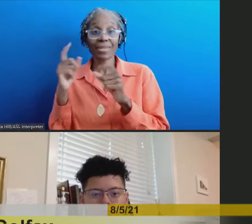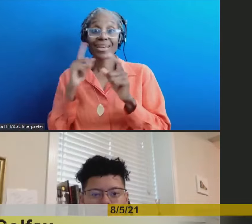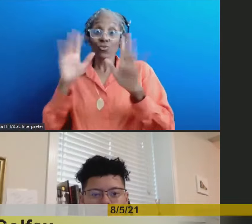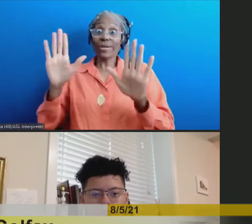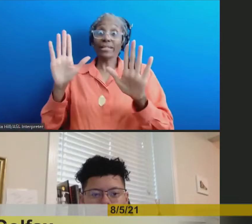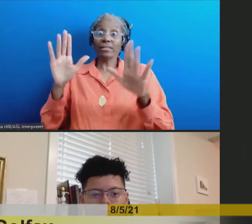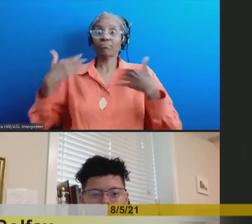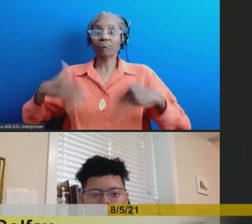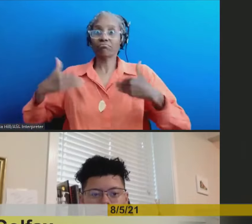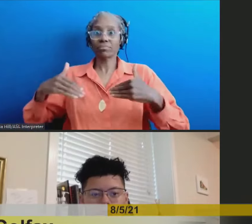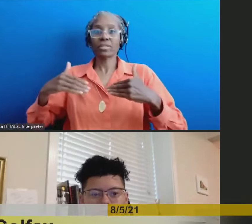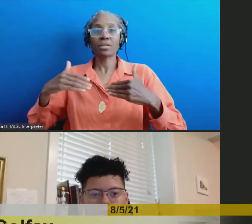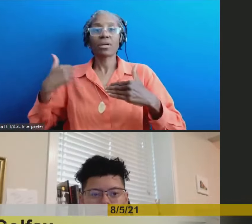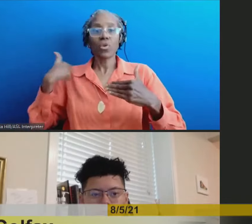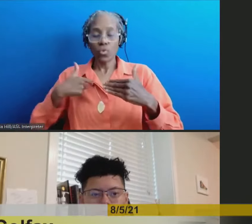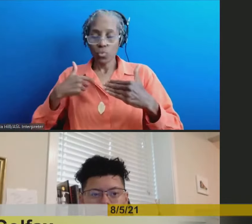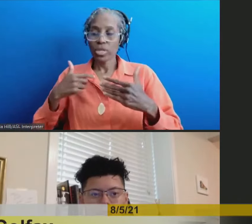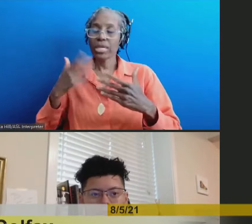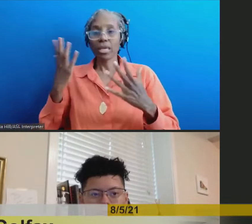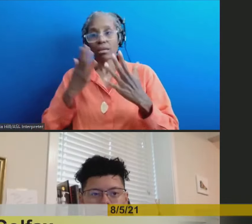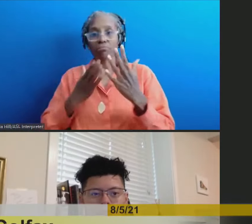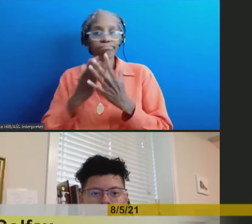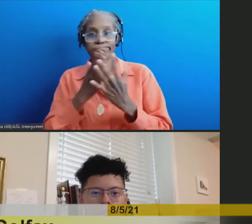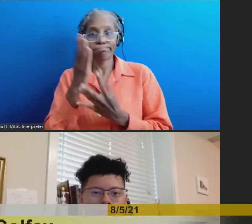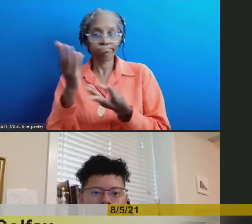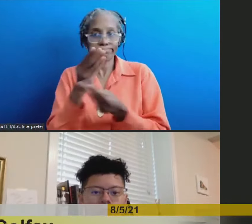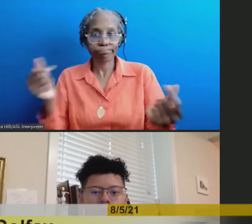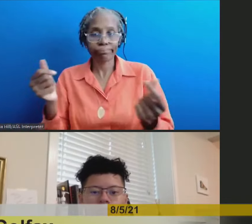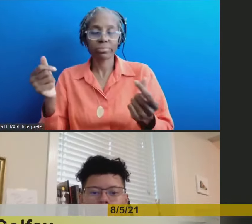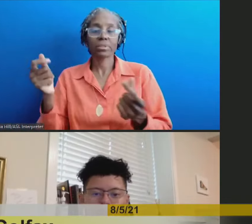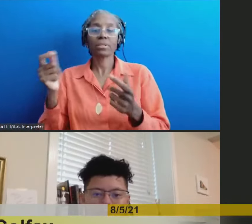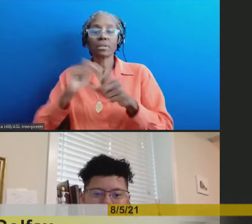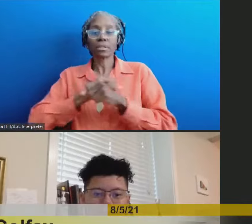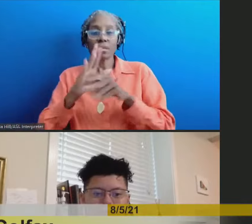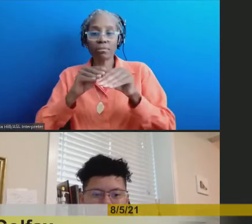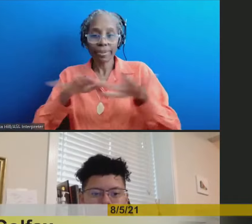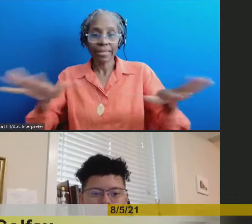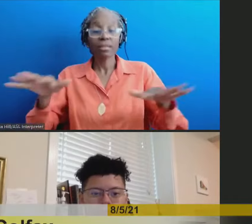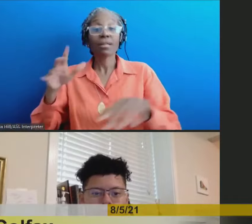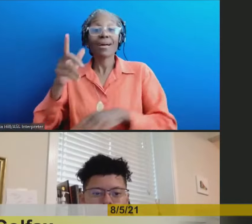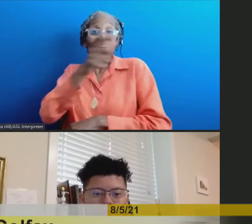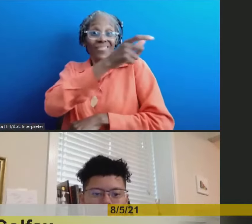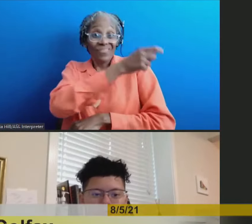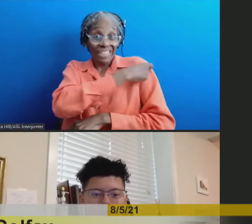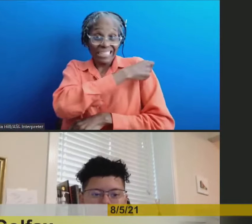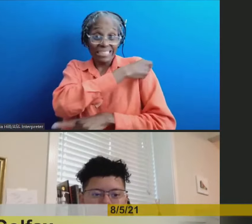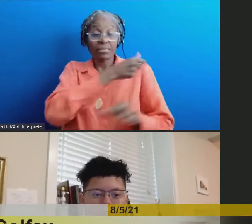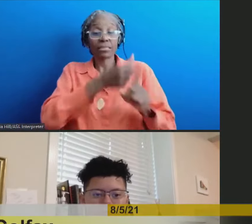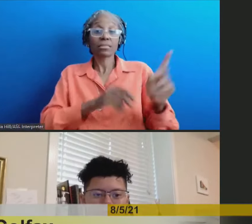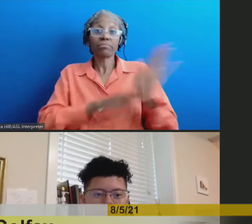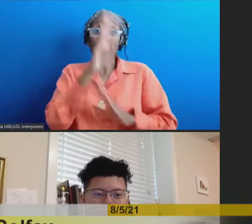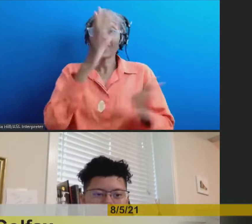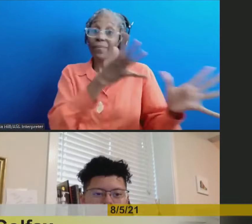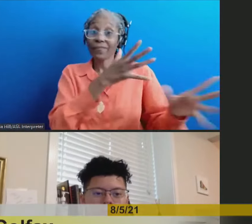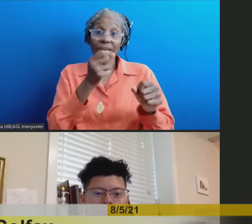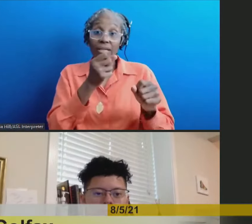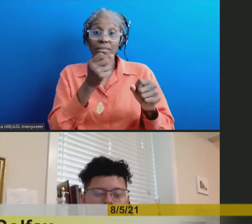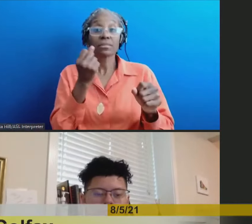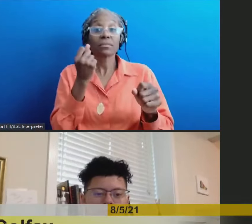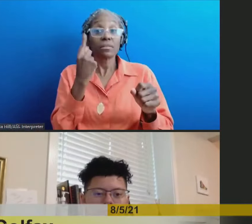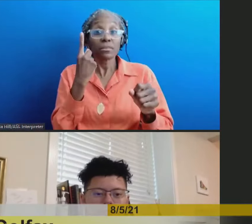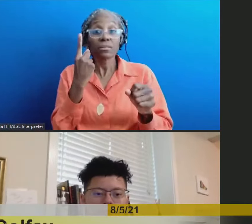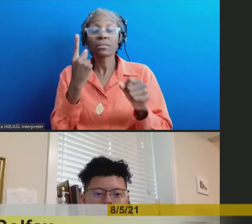because they're our way out of this pandemic. But I also think while the vaccines were developed quickly, it's important